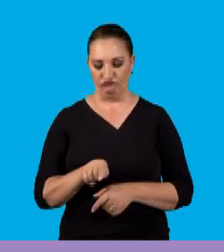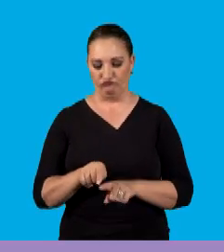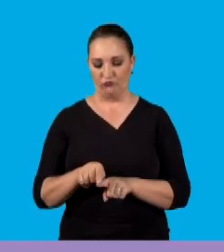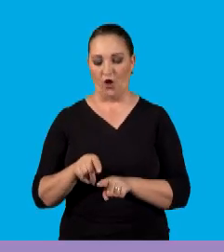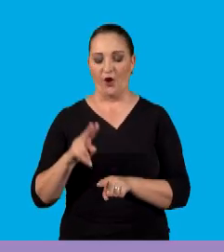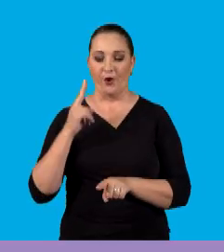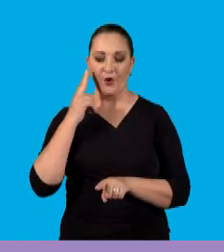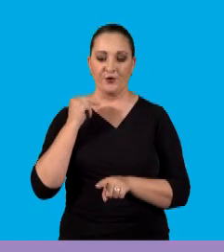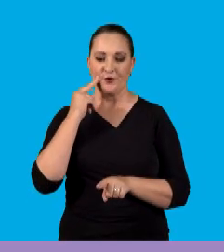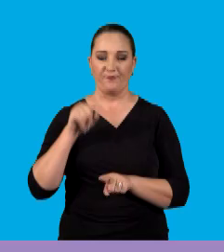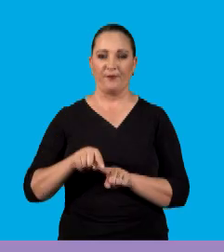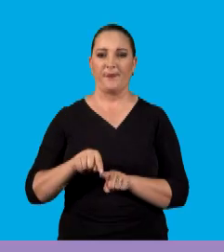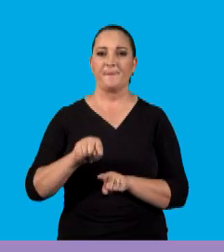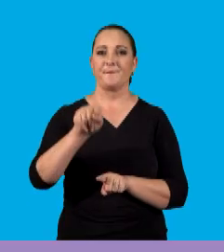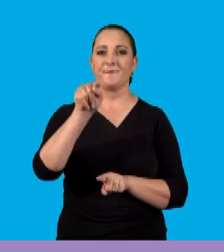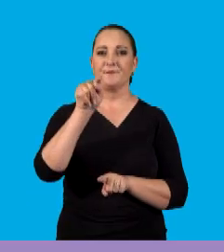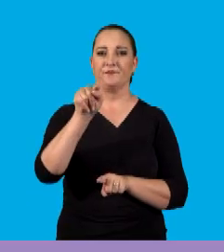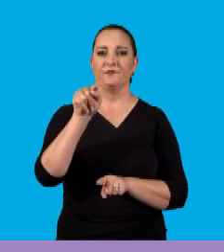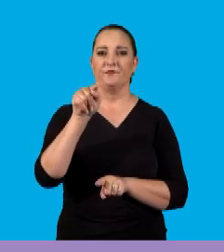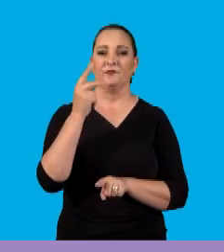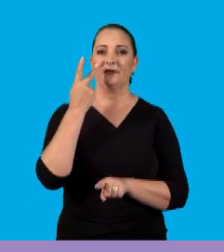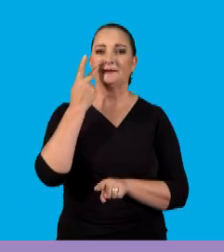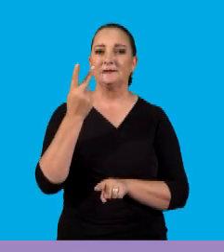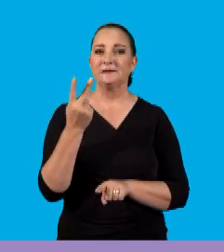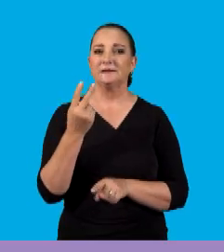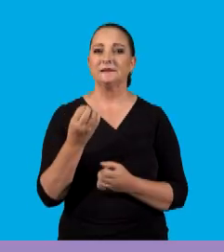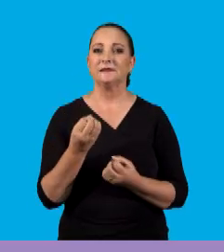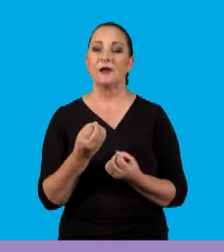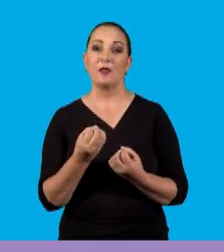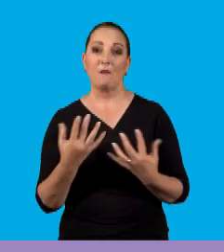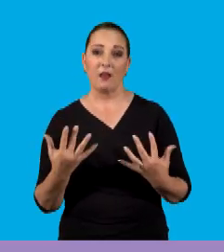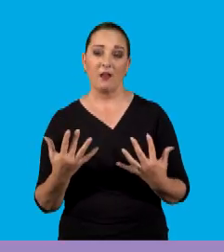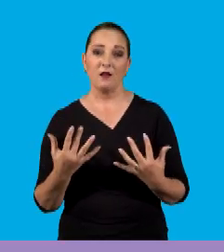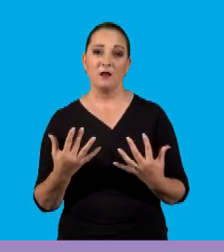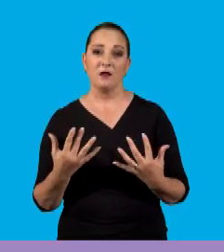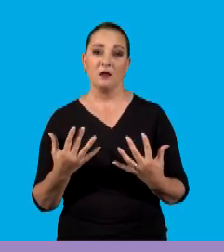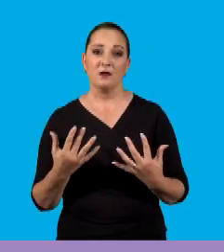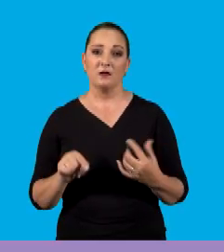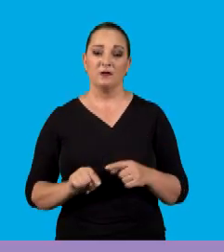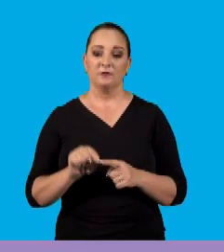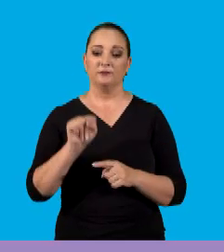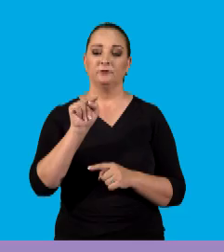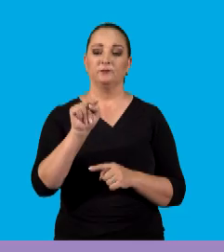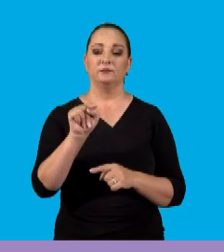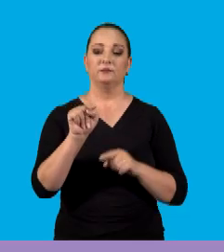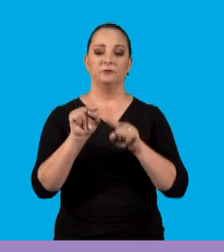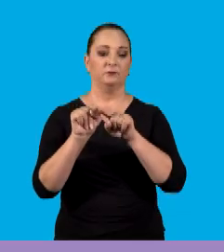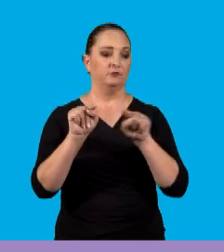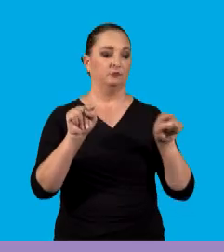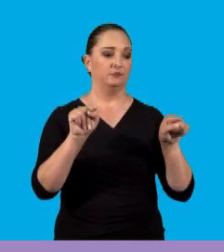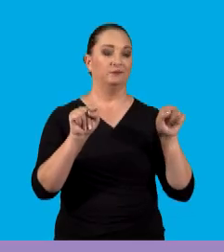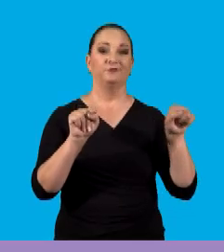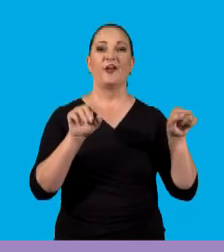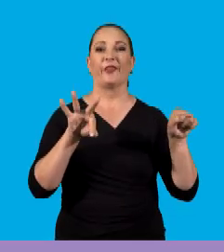see which point is placed there. And as we can see there, the number of cars that were sold in November are